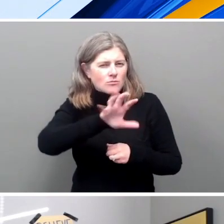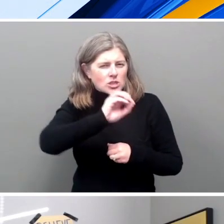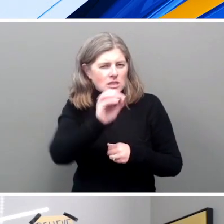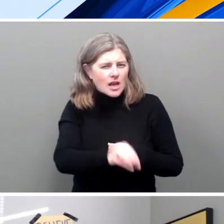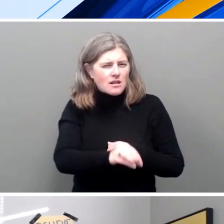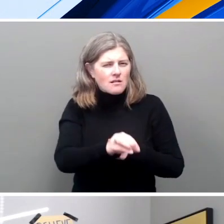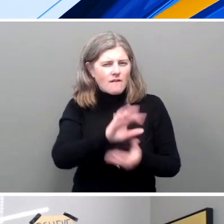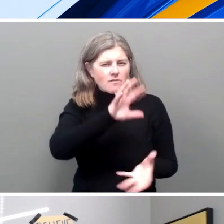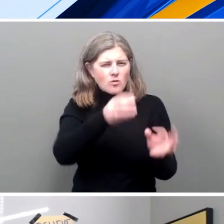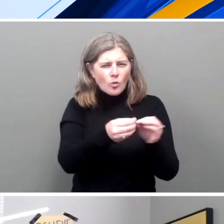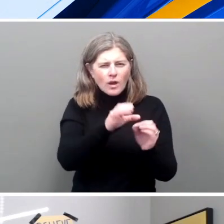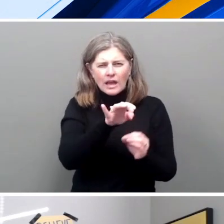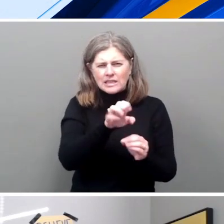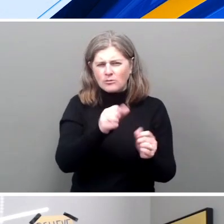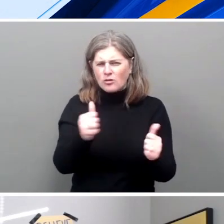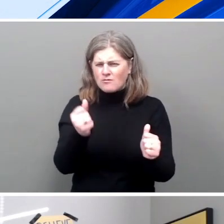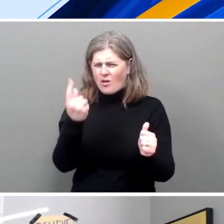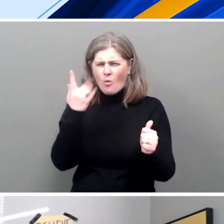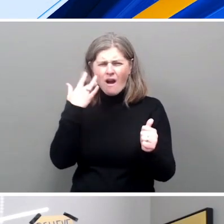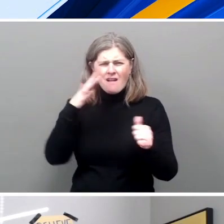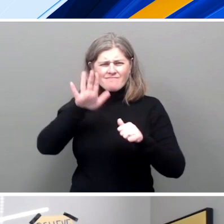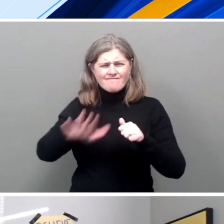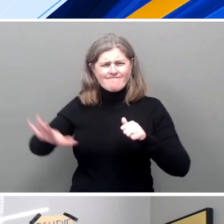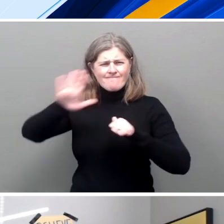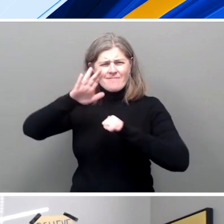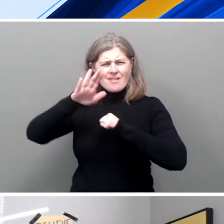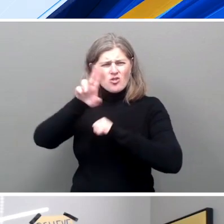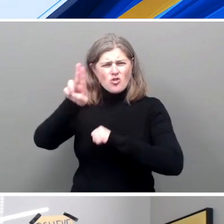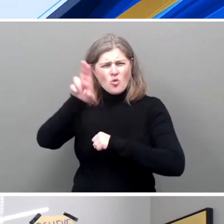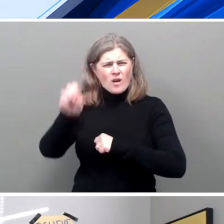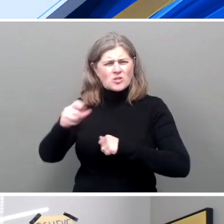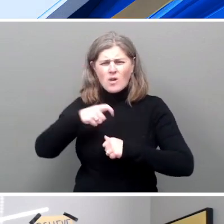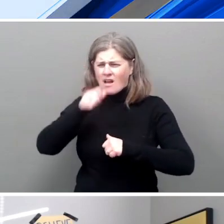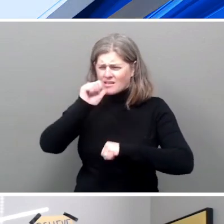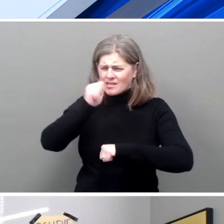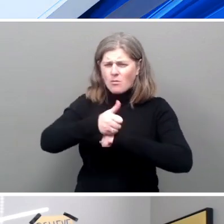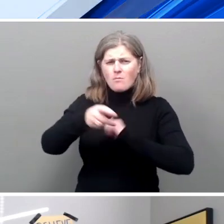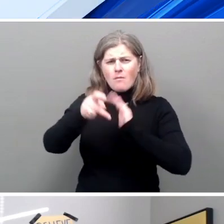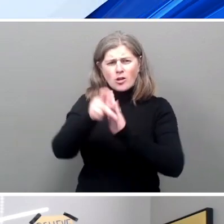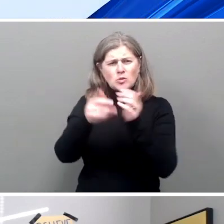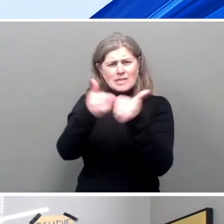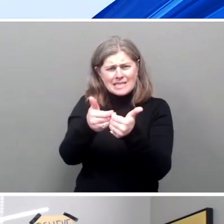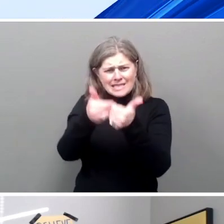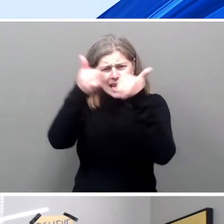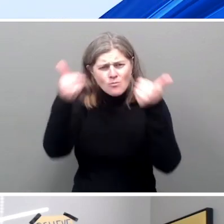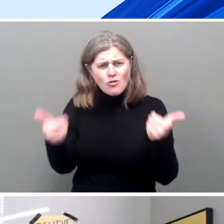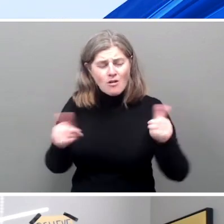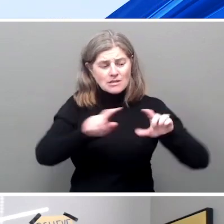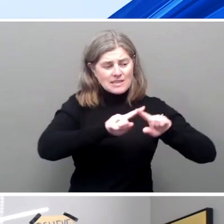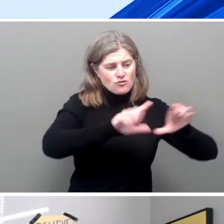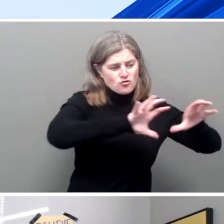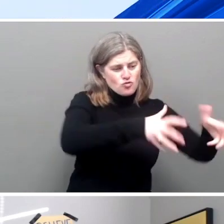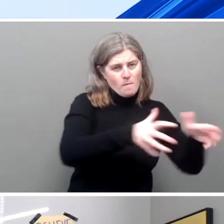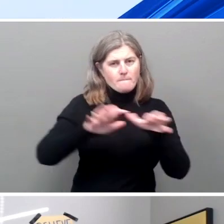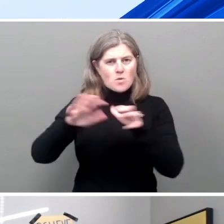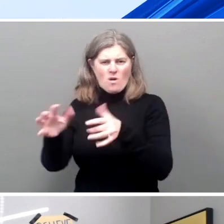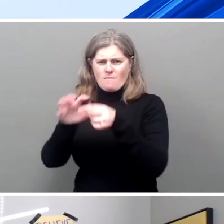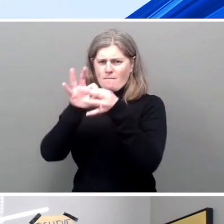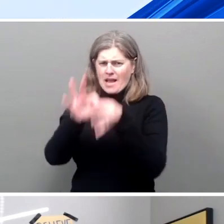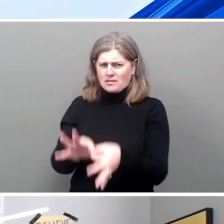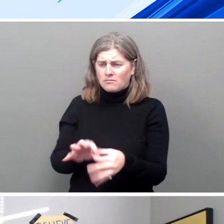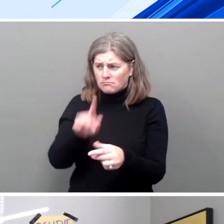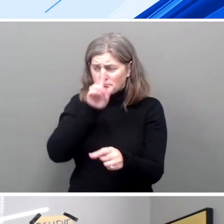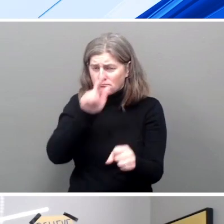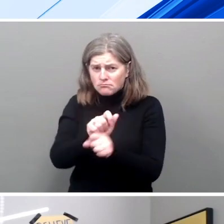understanding nationally why we're not doing more policy-wise to separate out those different groupings based on the